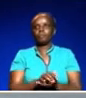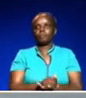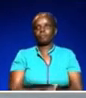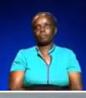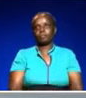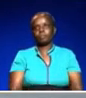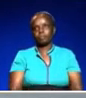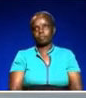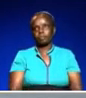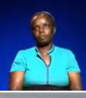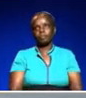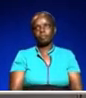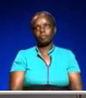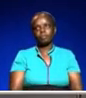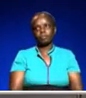the X.